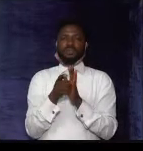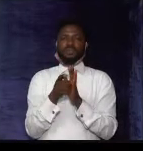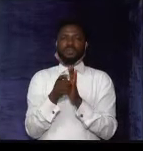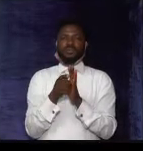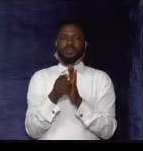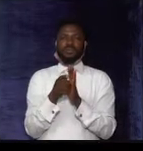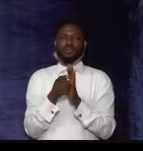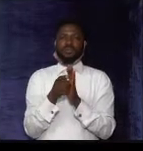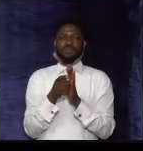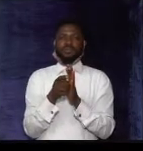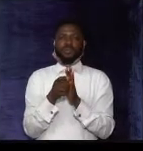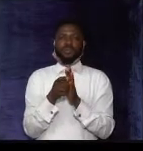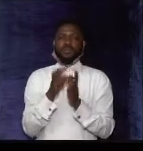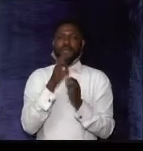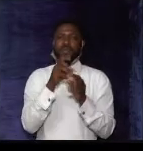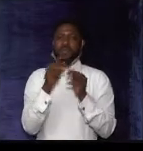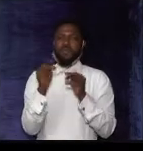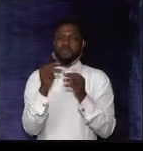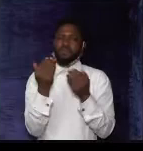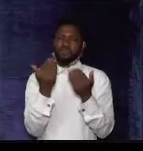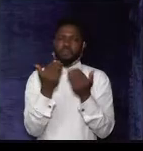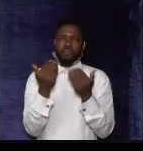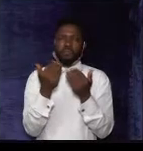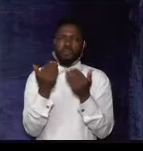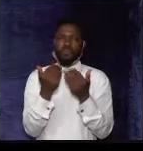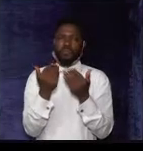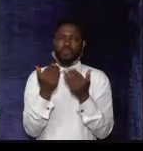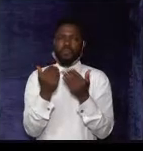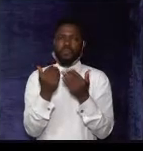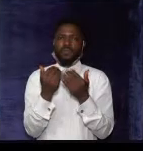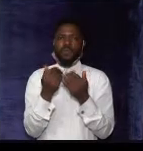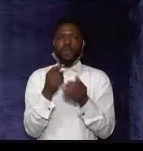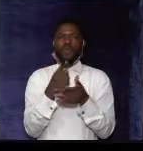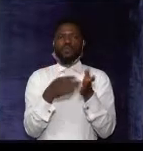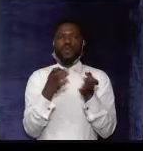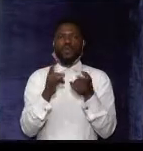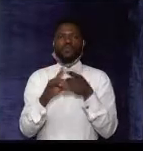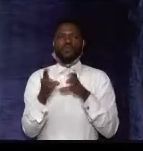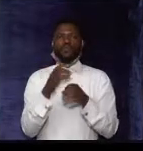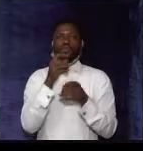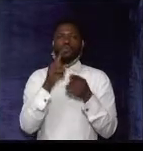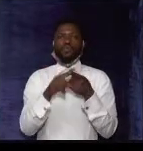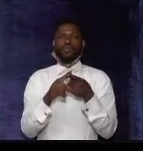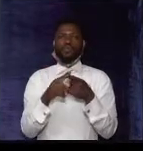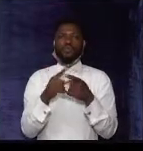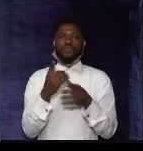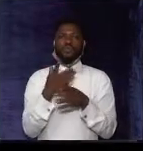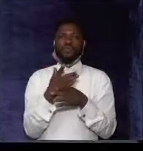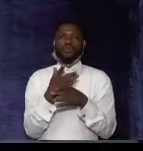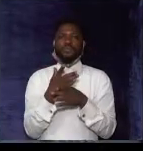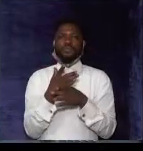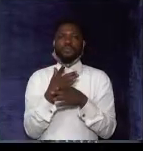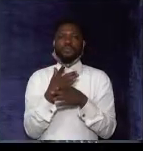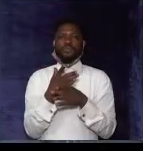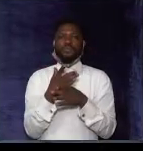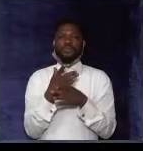seconds. Are you going to move anything to the right side? Nah, I don't think so. So what you want to do is that